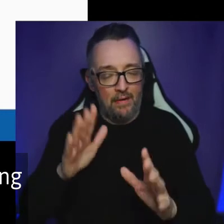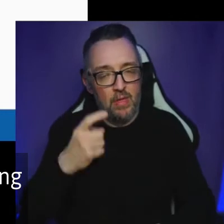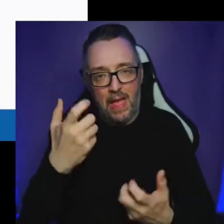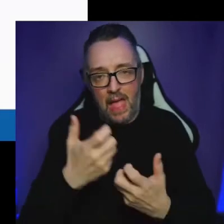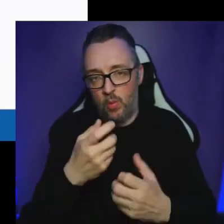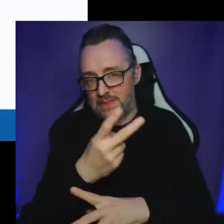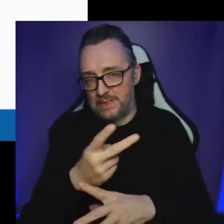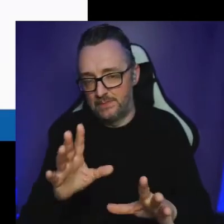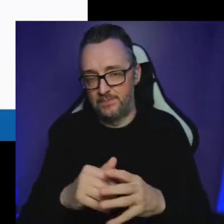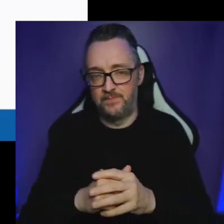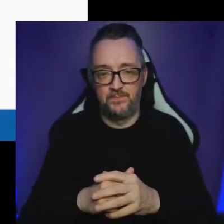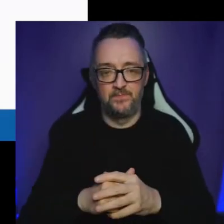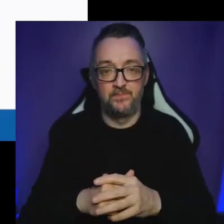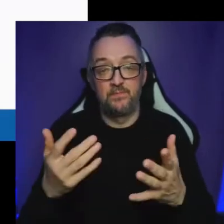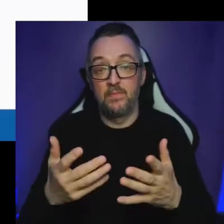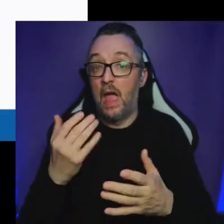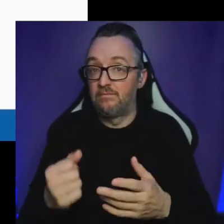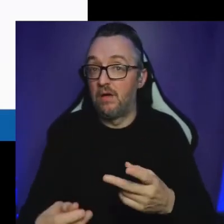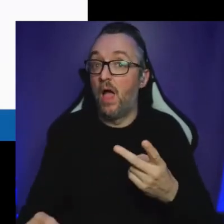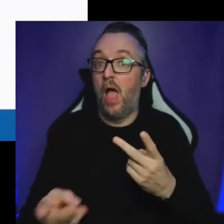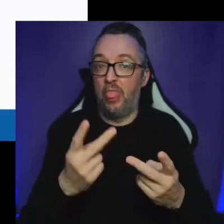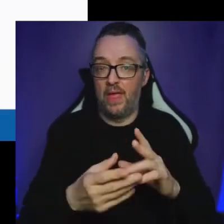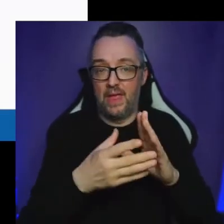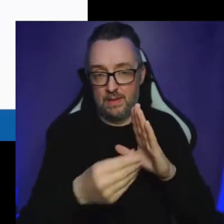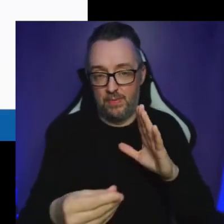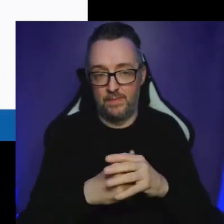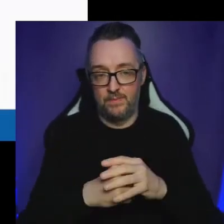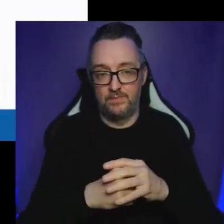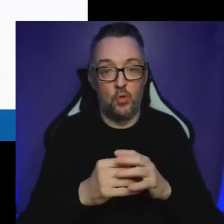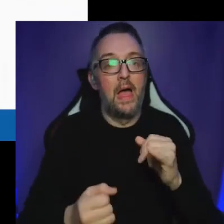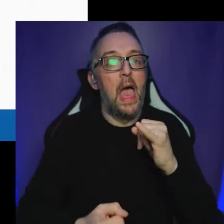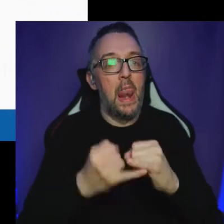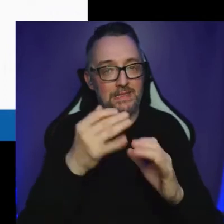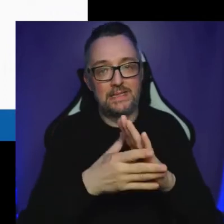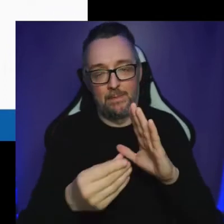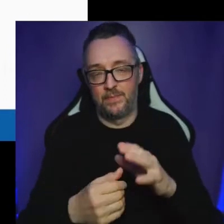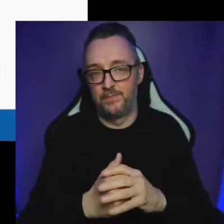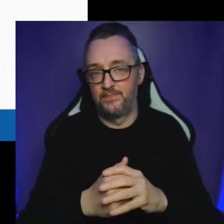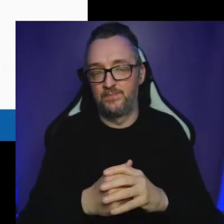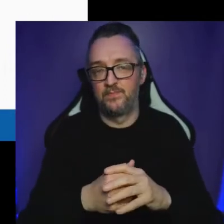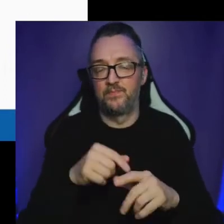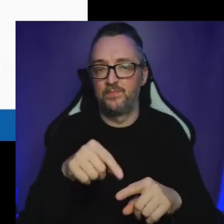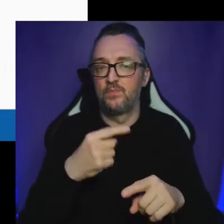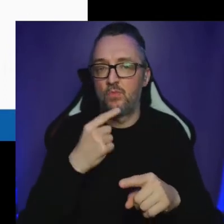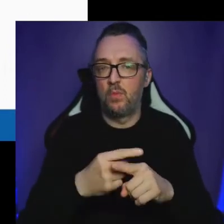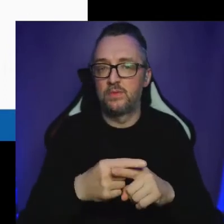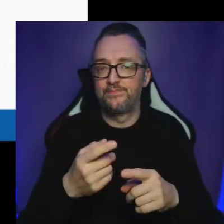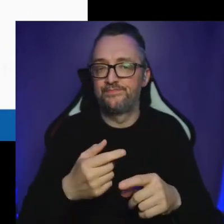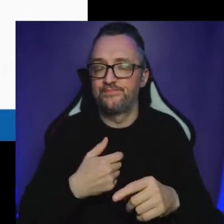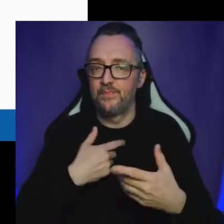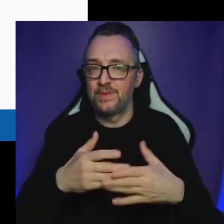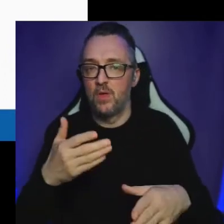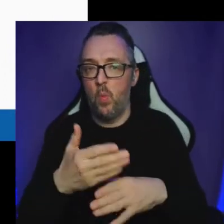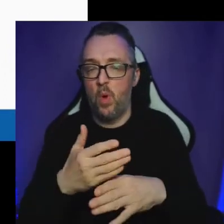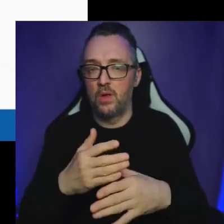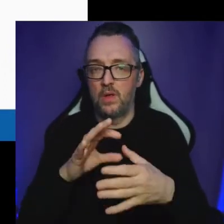stuff. So I've got another bit of an example, last one, which is just around some work that we did around